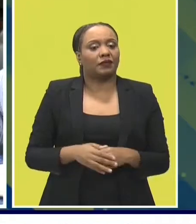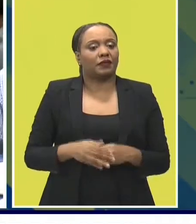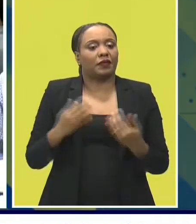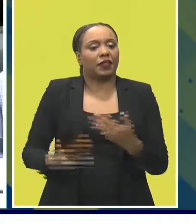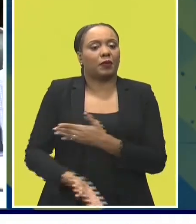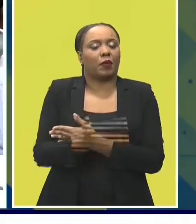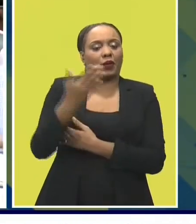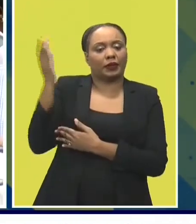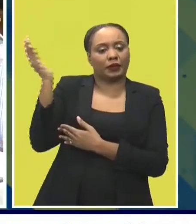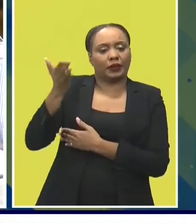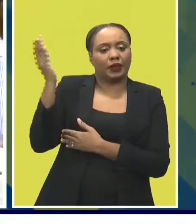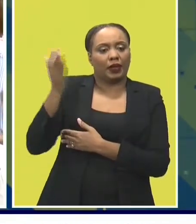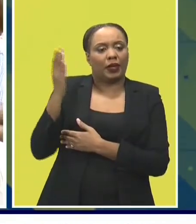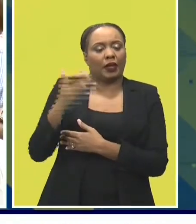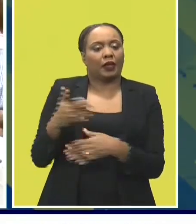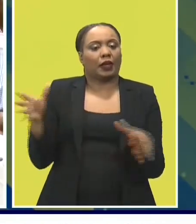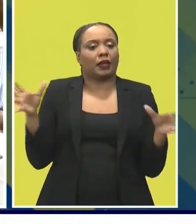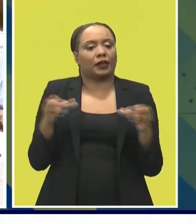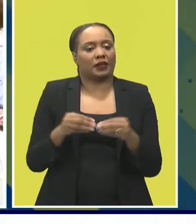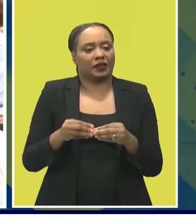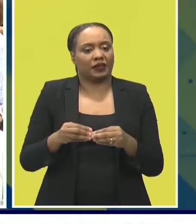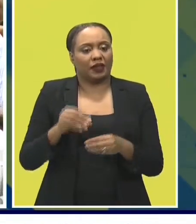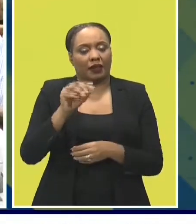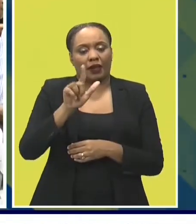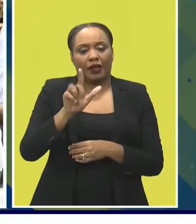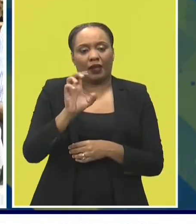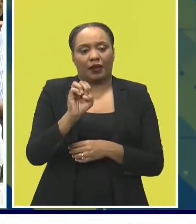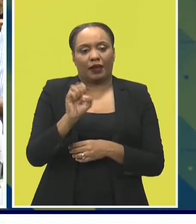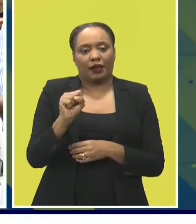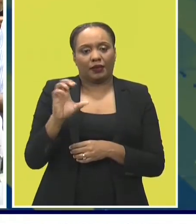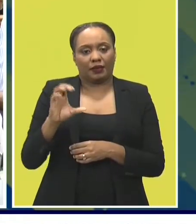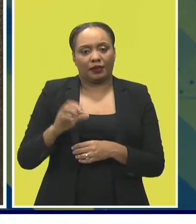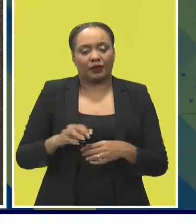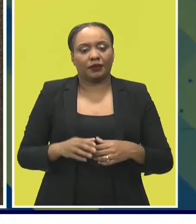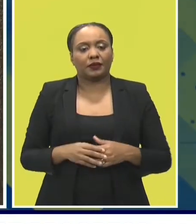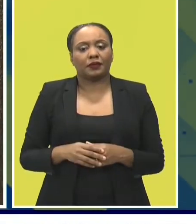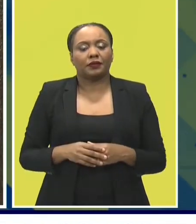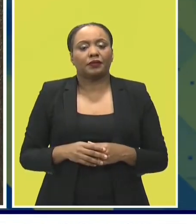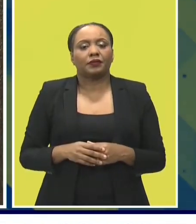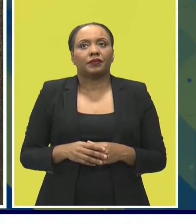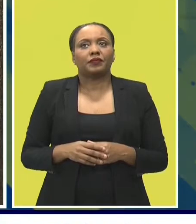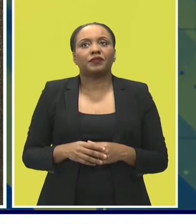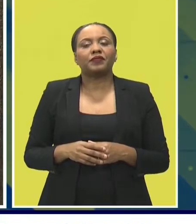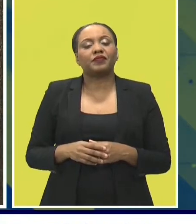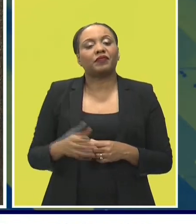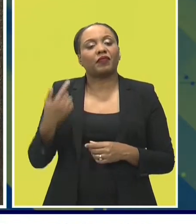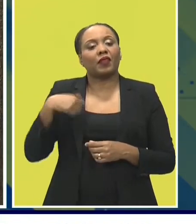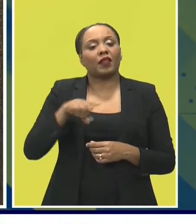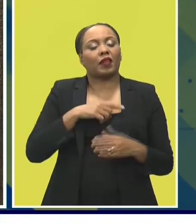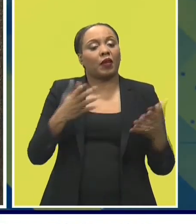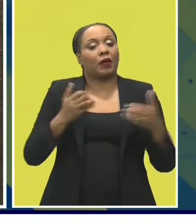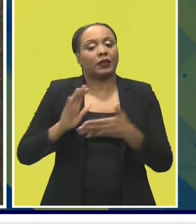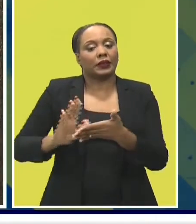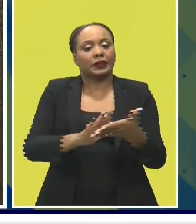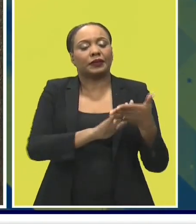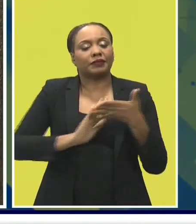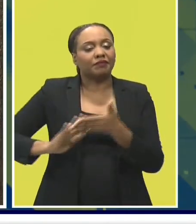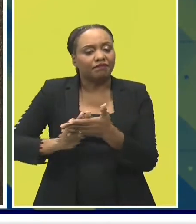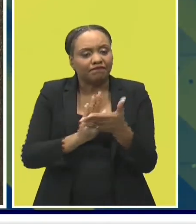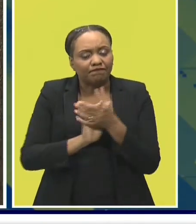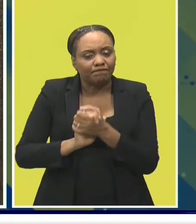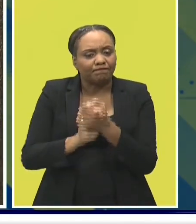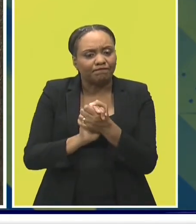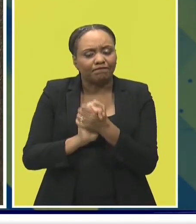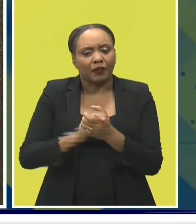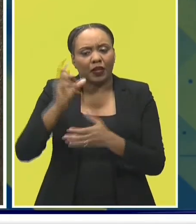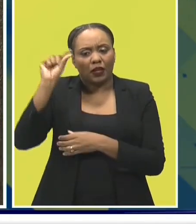annual conference at the Lloyd Erskine Sandiford Center. ICAP congratulates the government for all its achievements